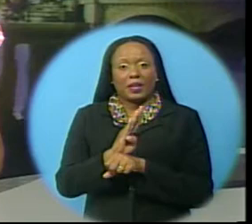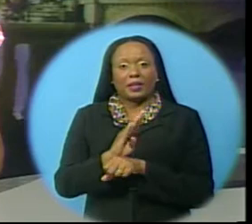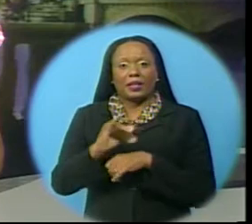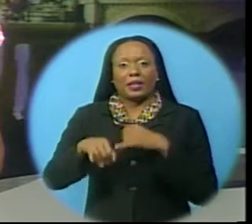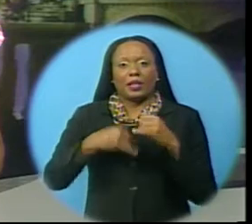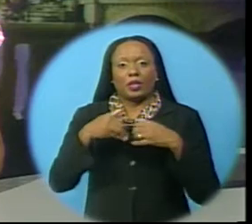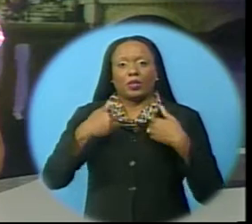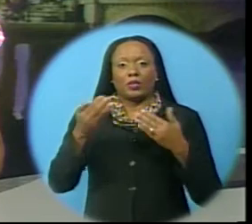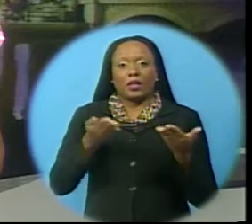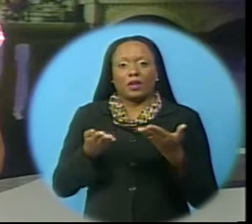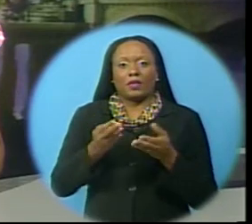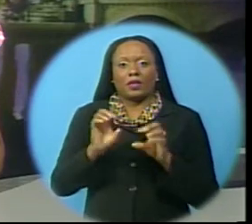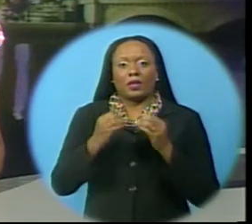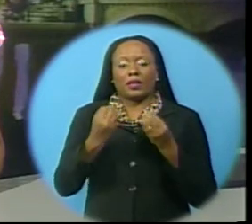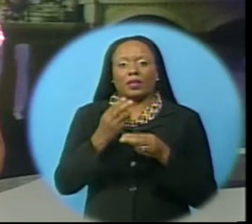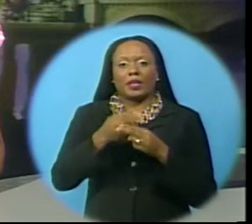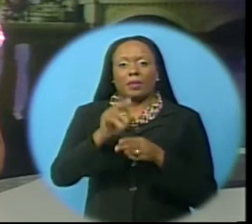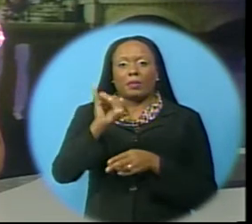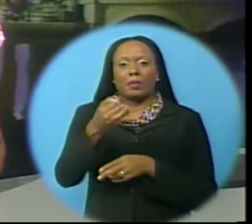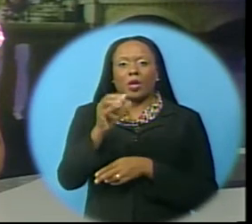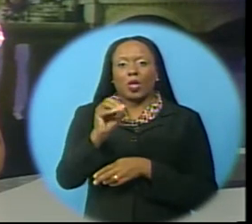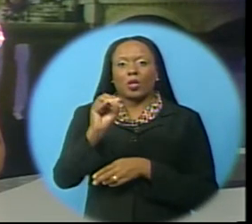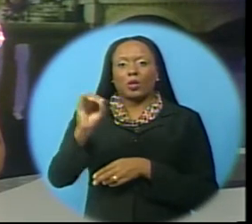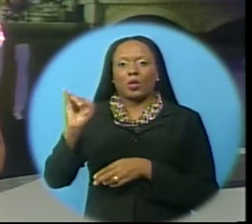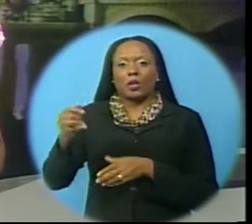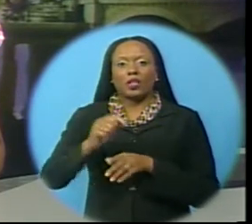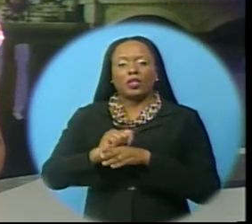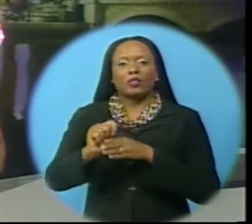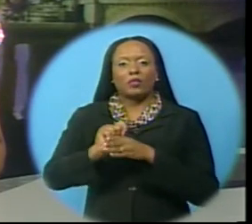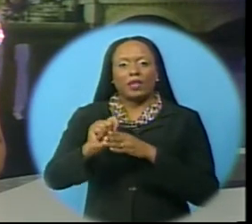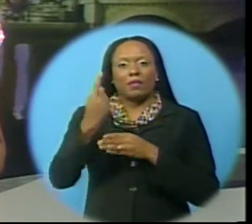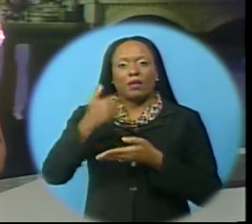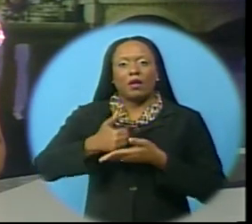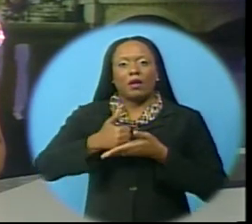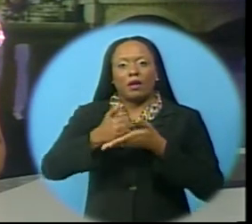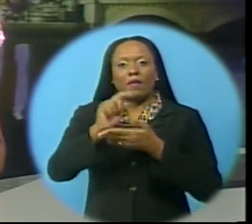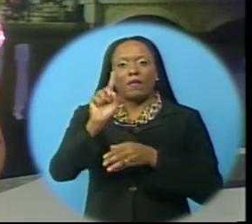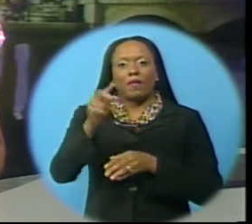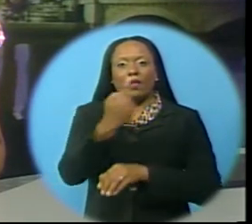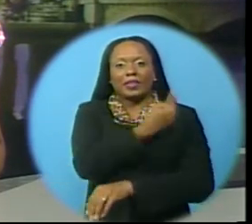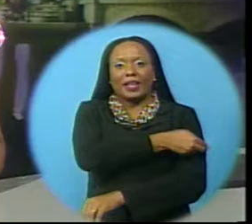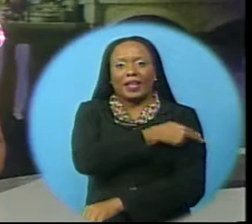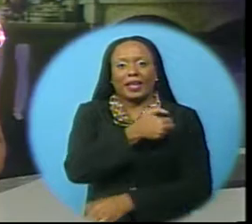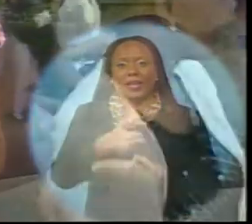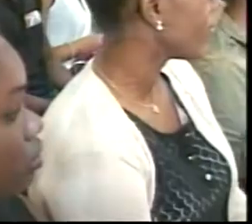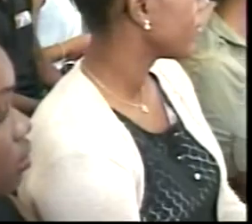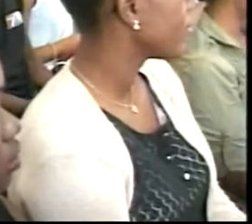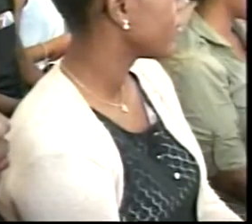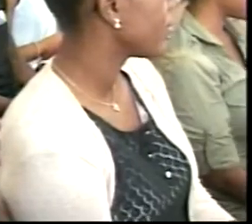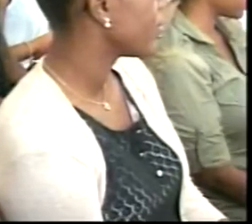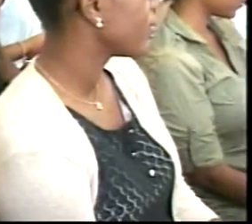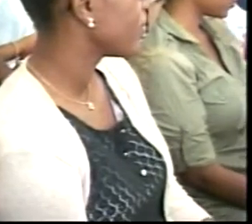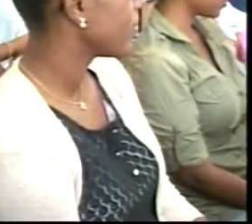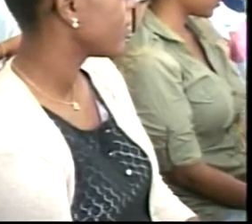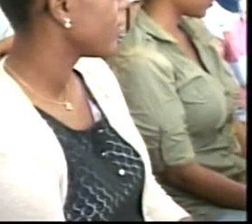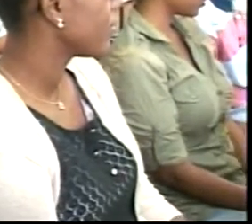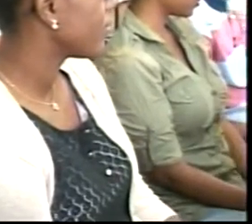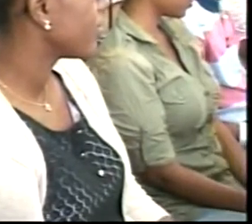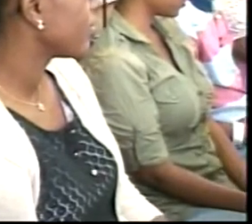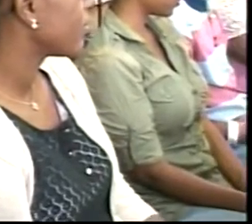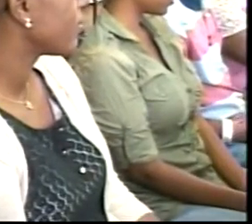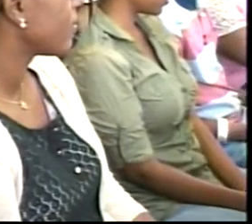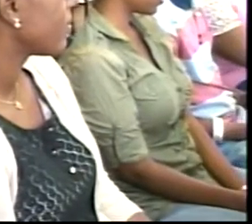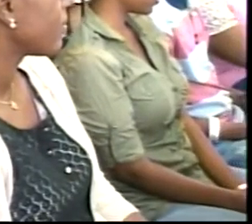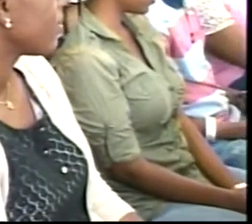youth service organization has sought to ensure its members are trained in first aid. The eager participants, Junior Optimist Octagon International, were